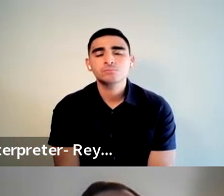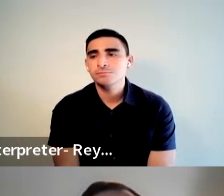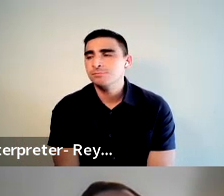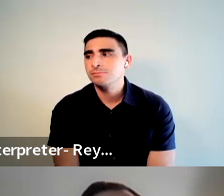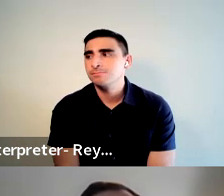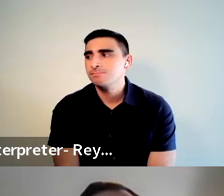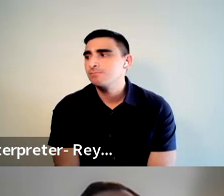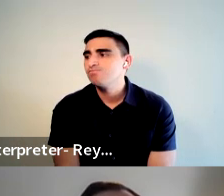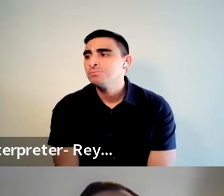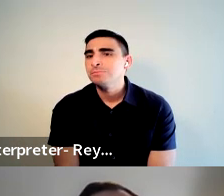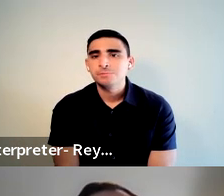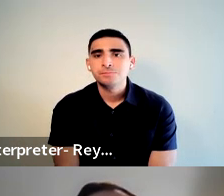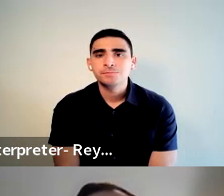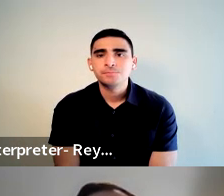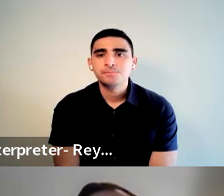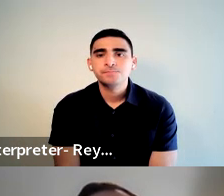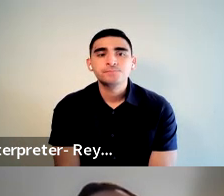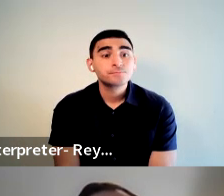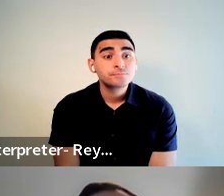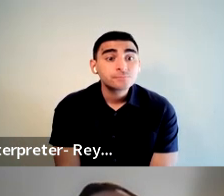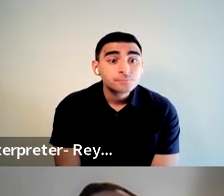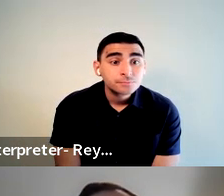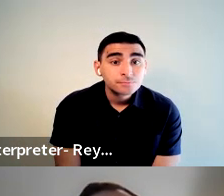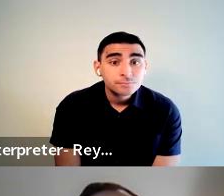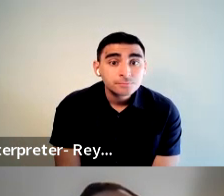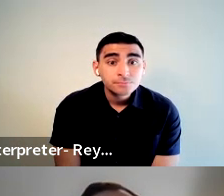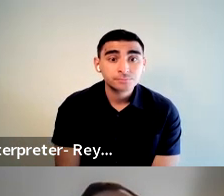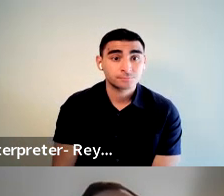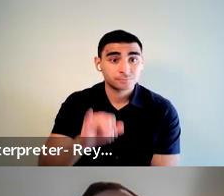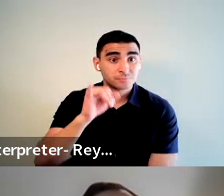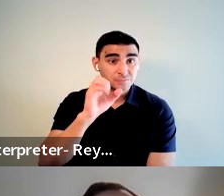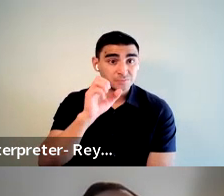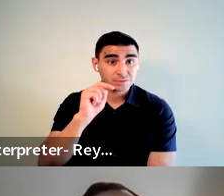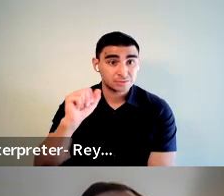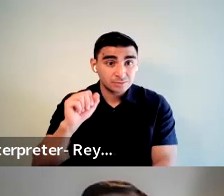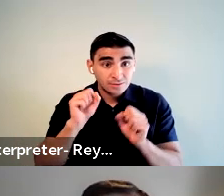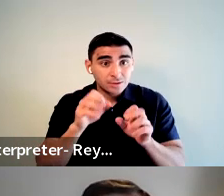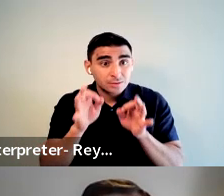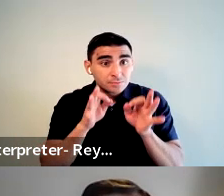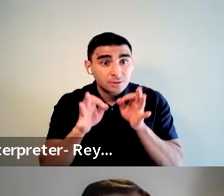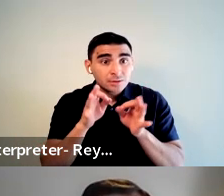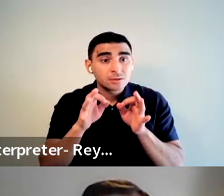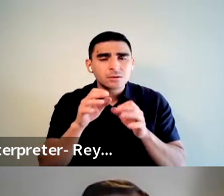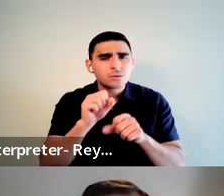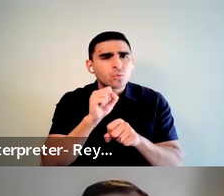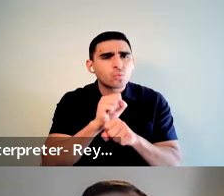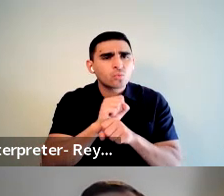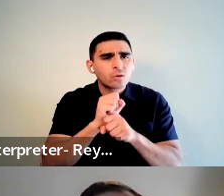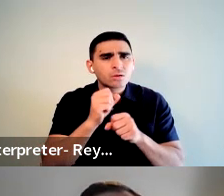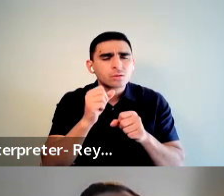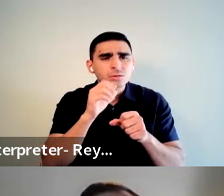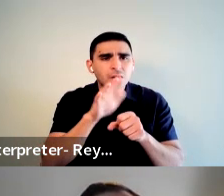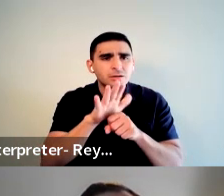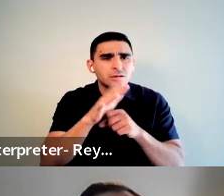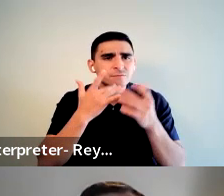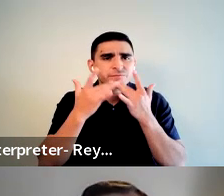So, Jen Leas, are you in a space where you could talk a little bit about the workforce document that you created, and